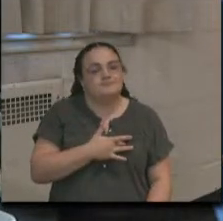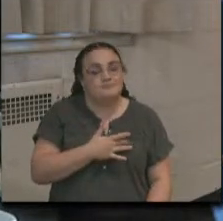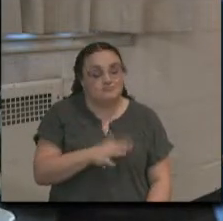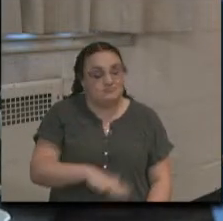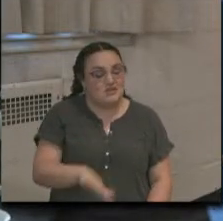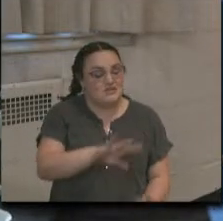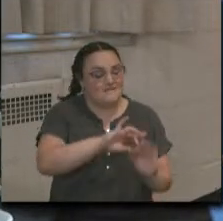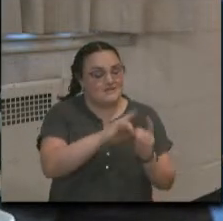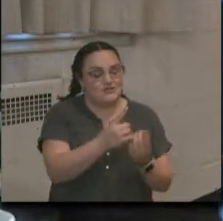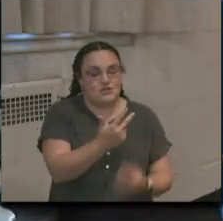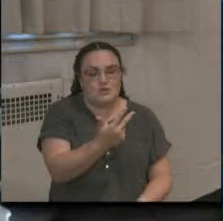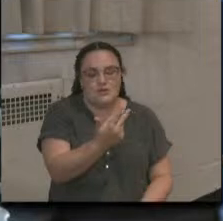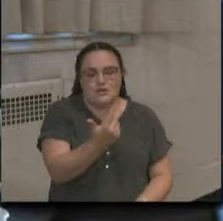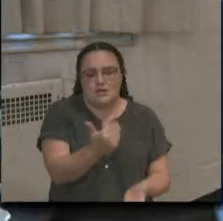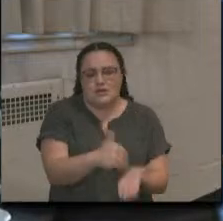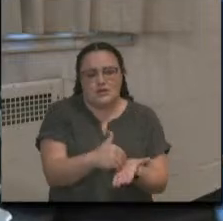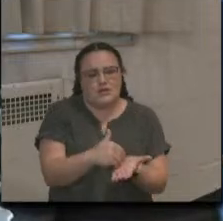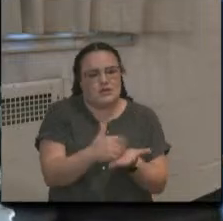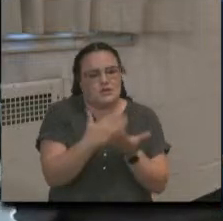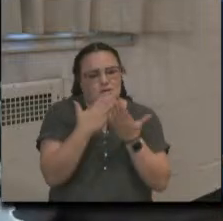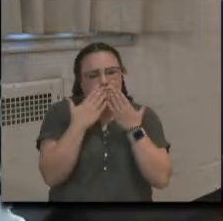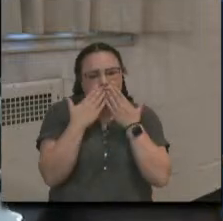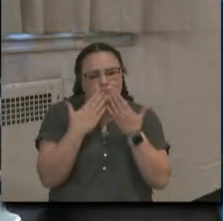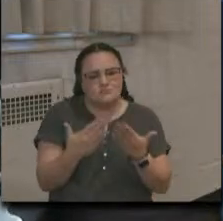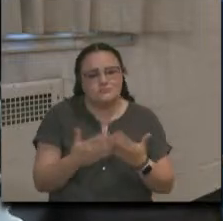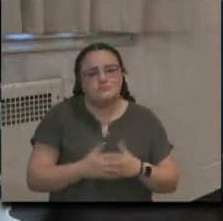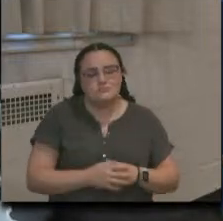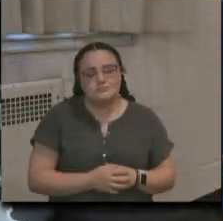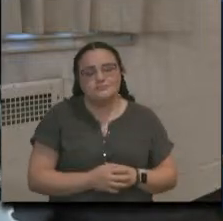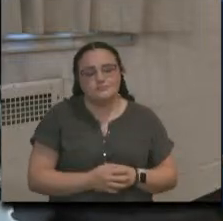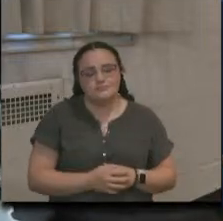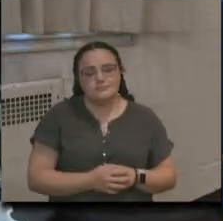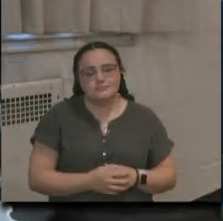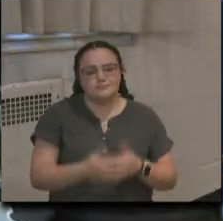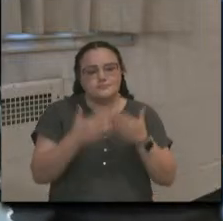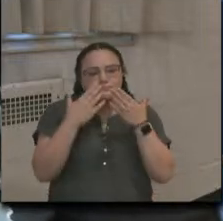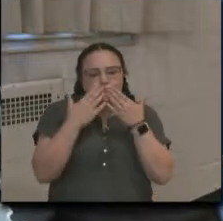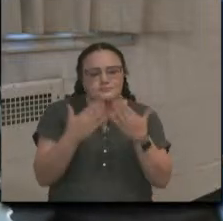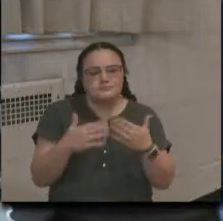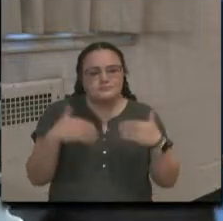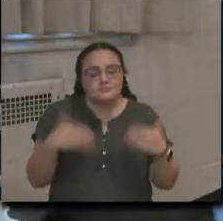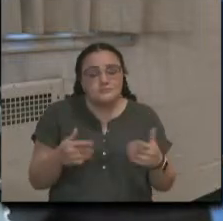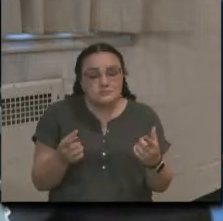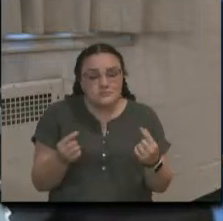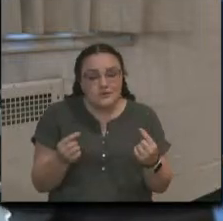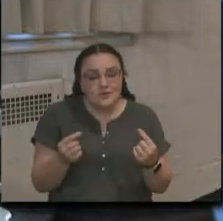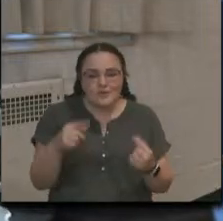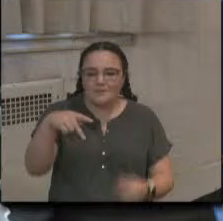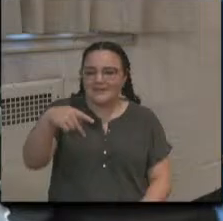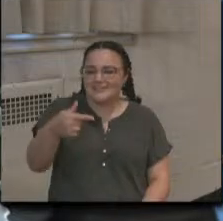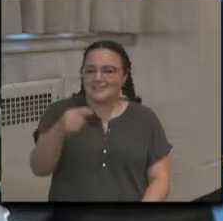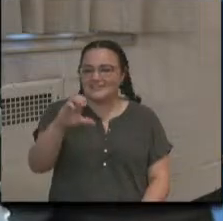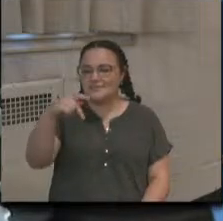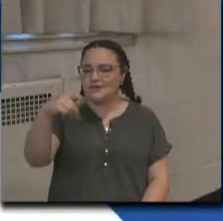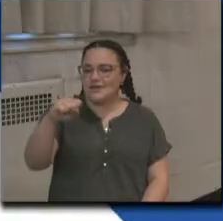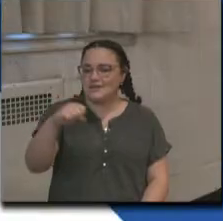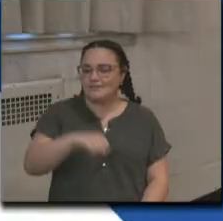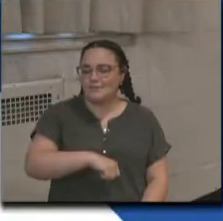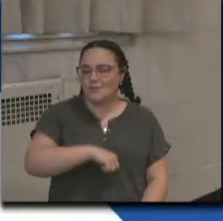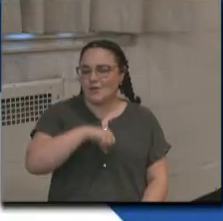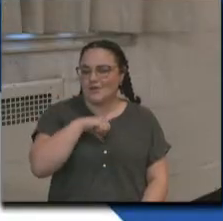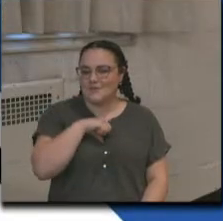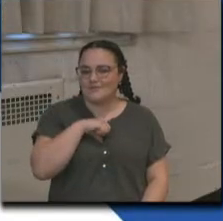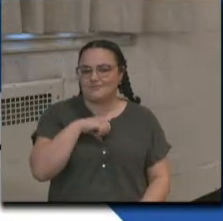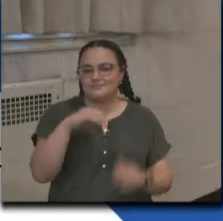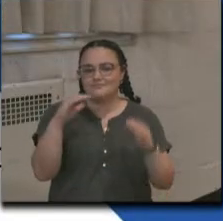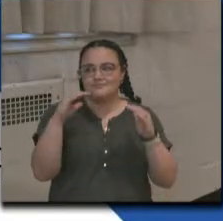3, again, thank you. And thank you for always making us PGCPS proud. Board Chair